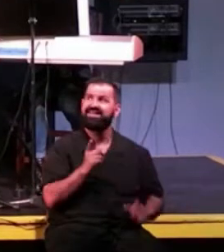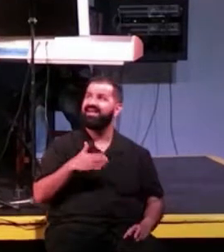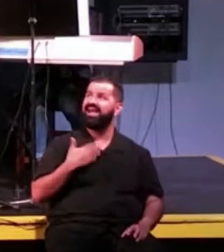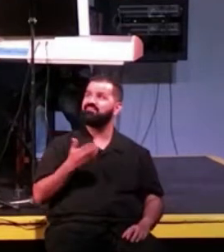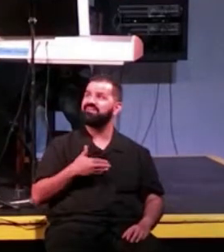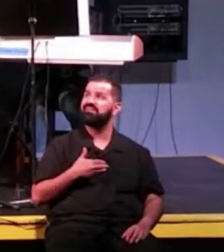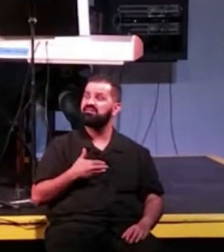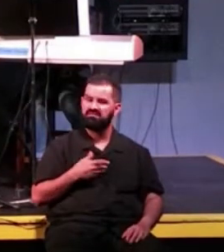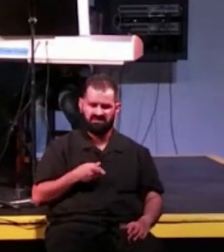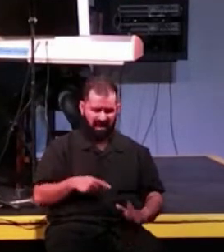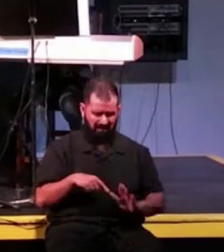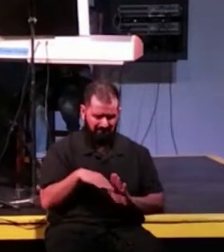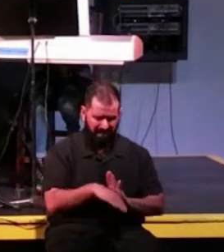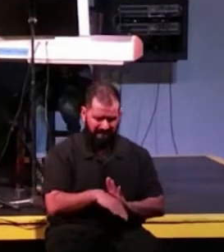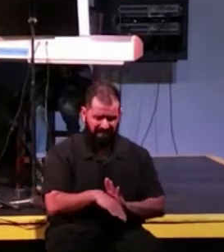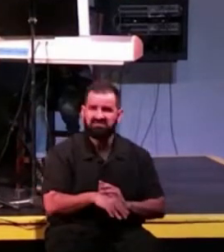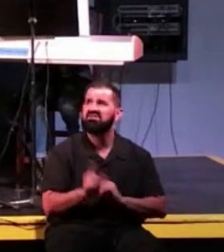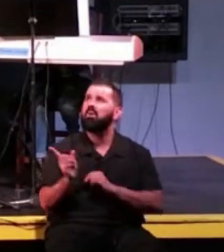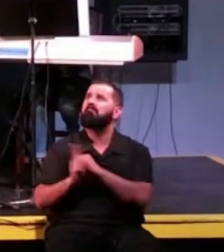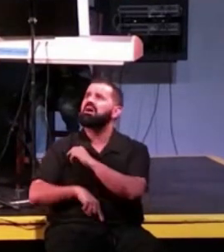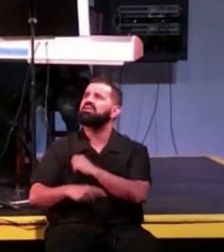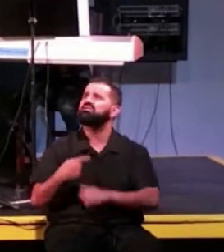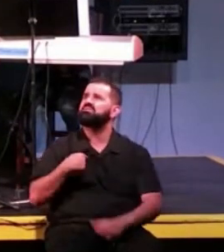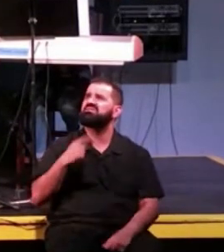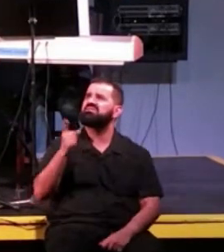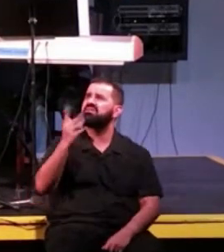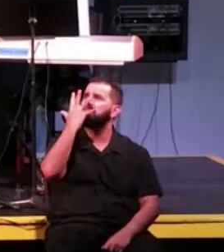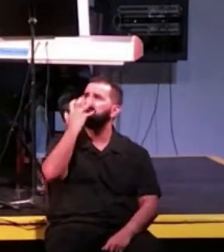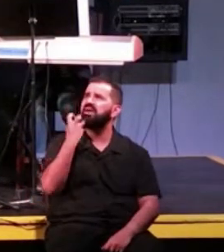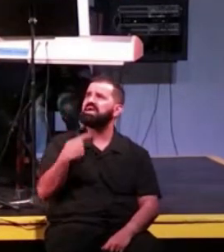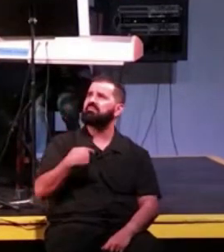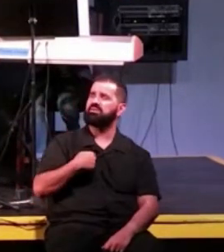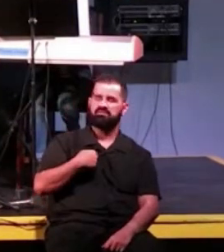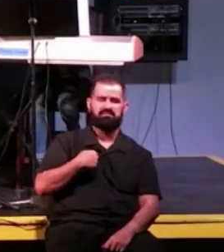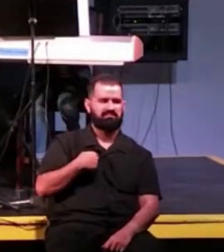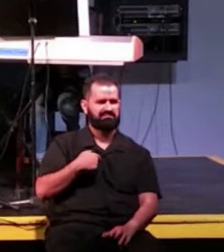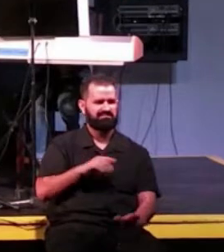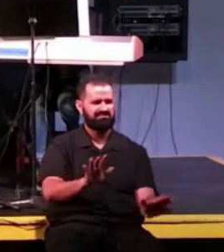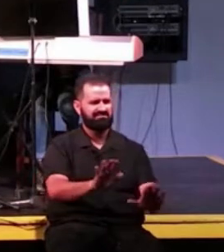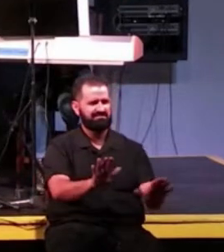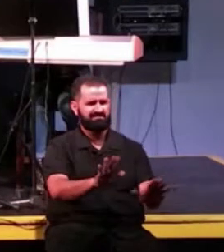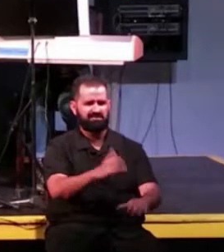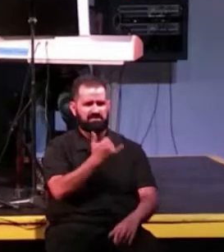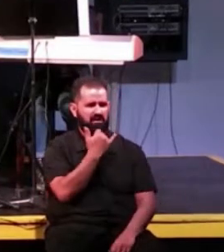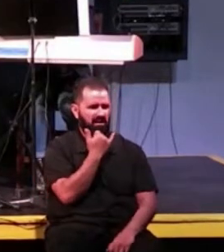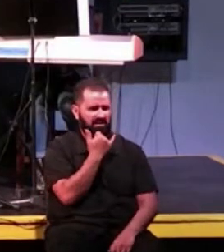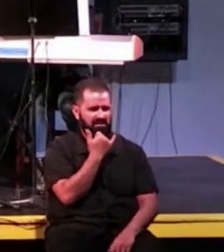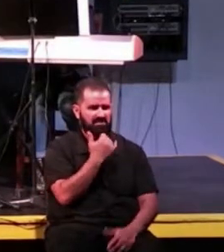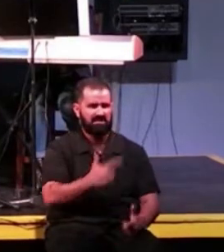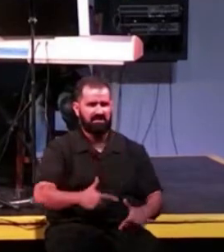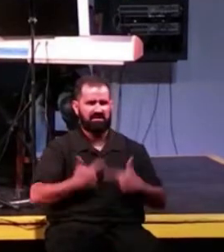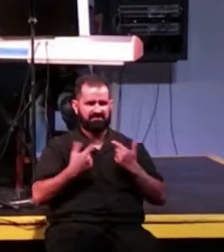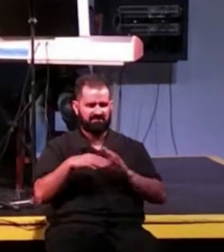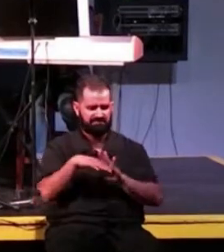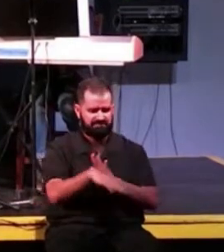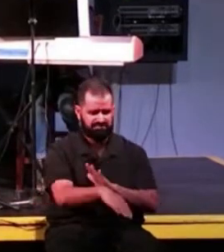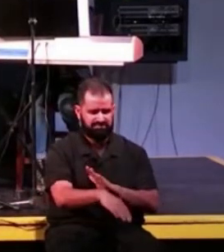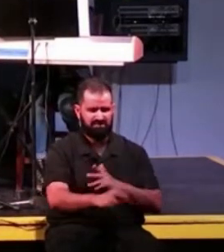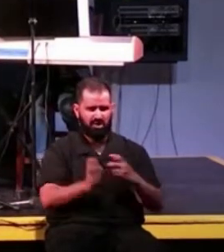But if life is bad, and life is bitter, and life is hard,